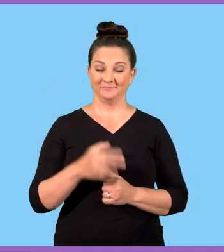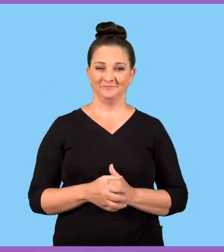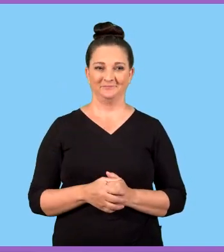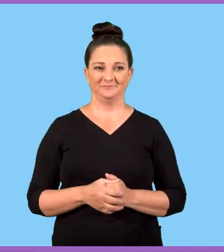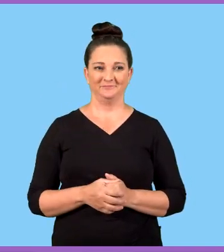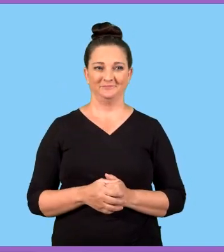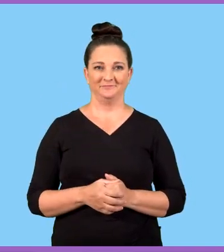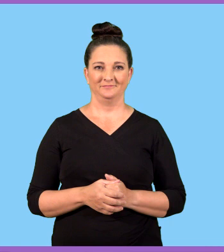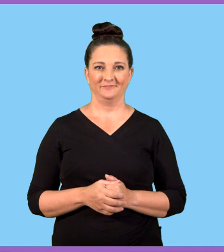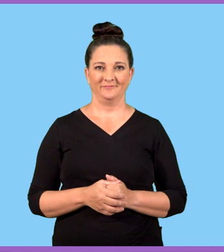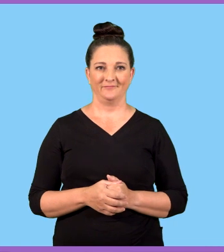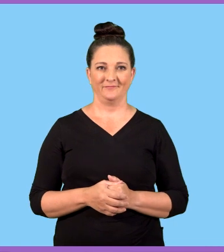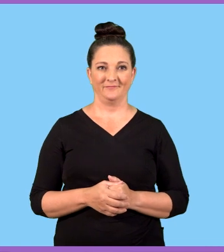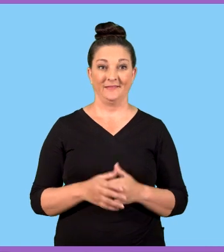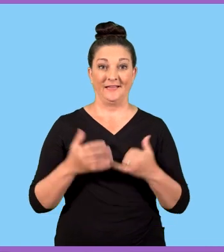there you go.